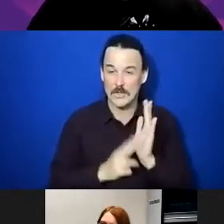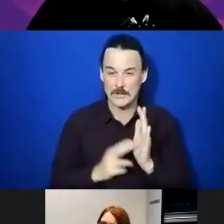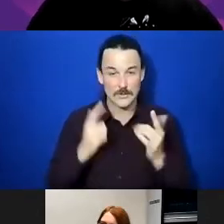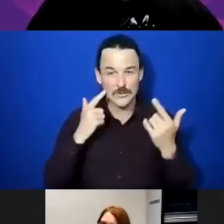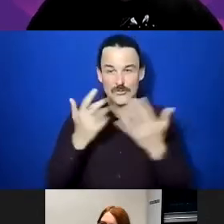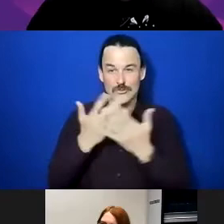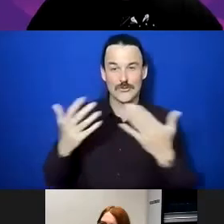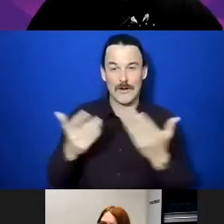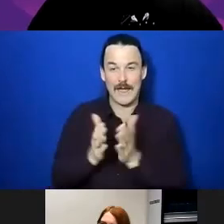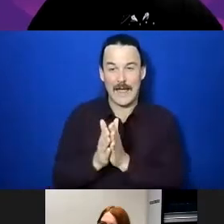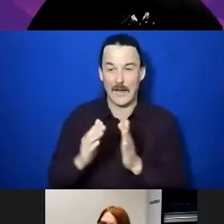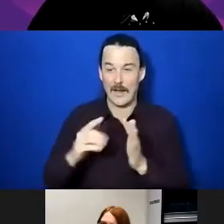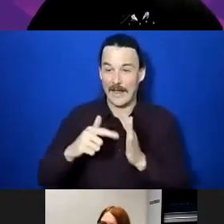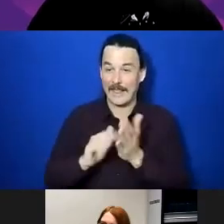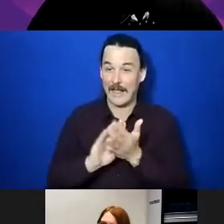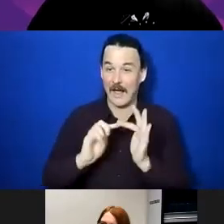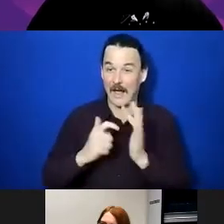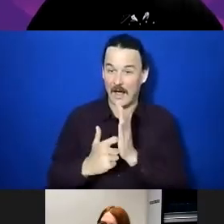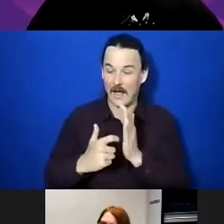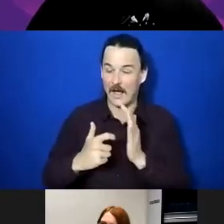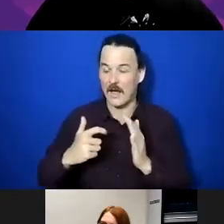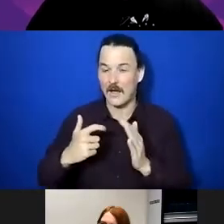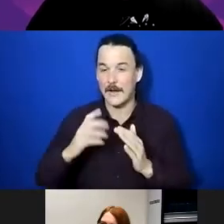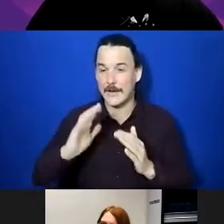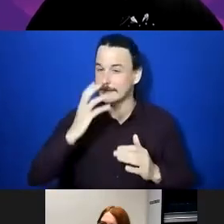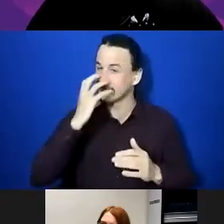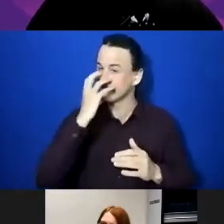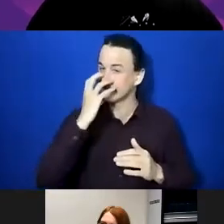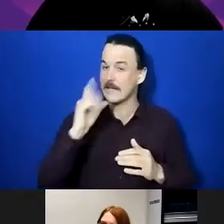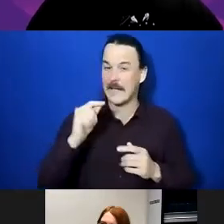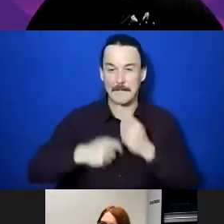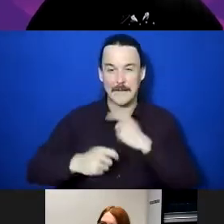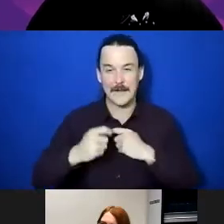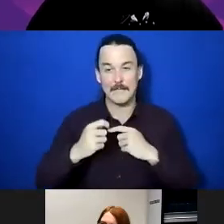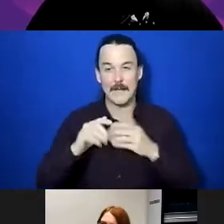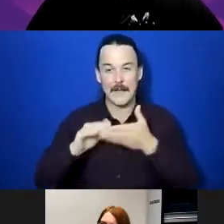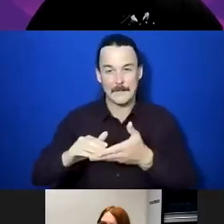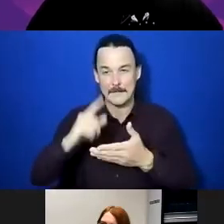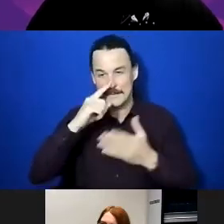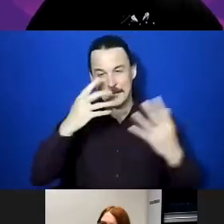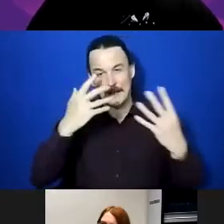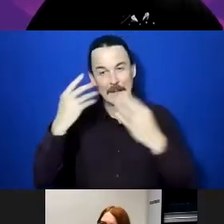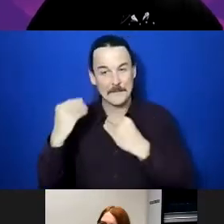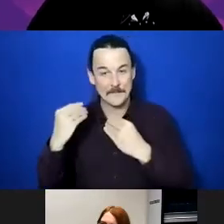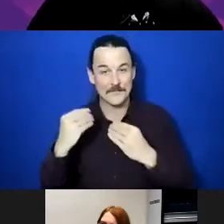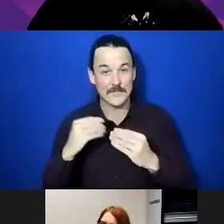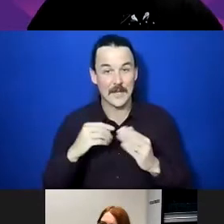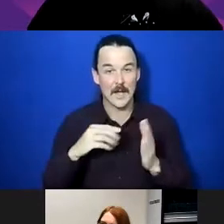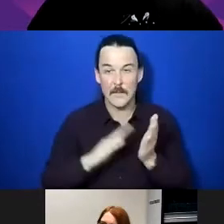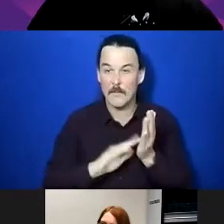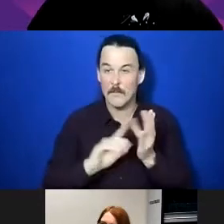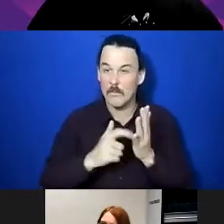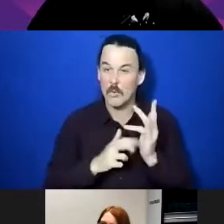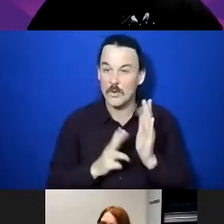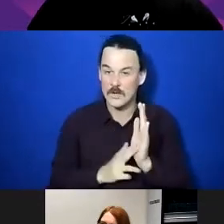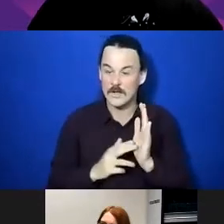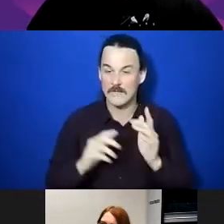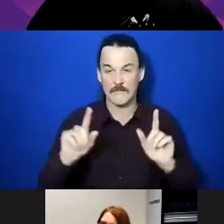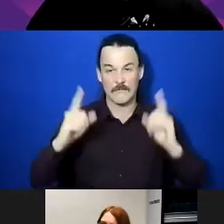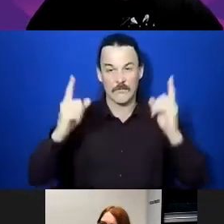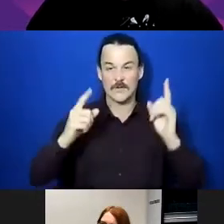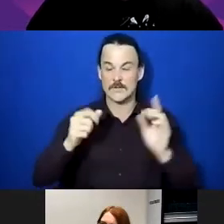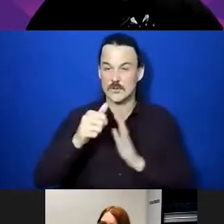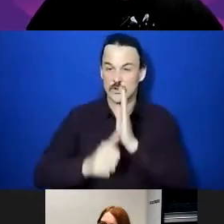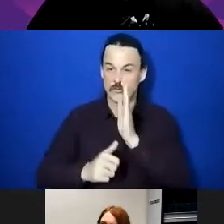a form of anaesthesia. Dr. Morton performed this surgery at what is now termed the Ether Dome in